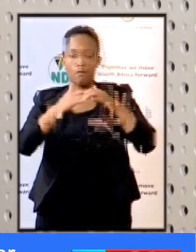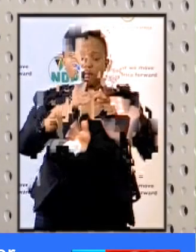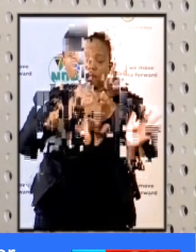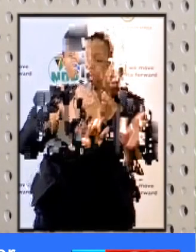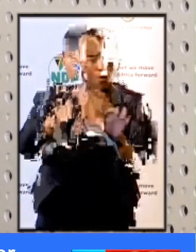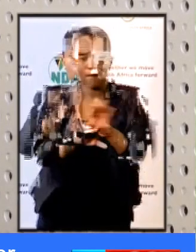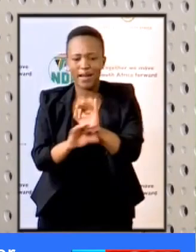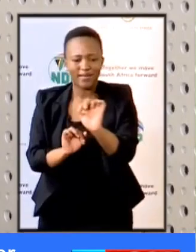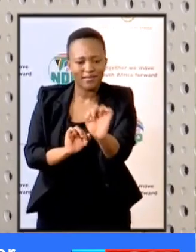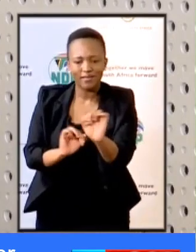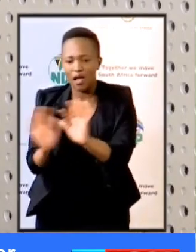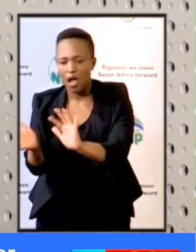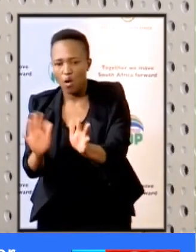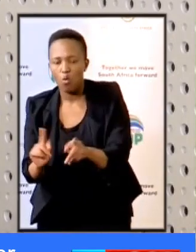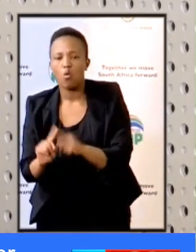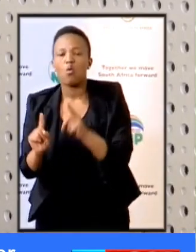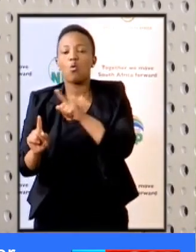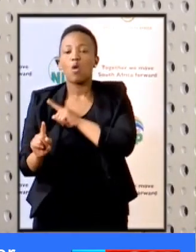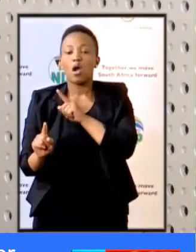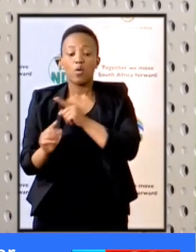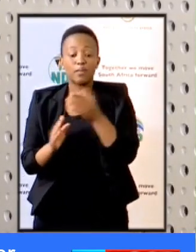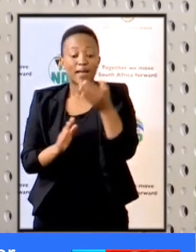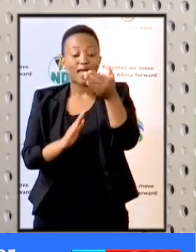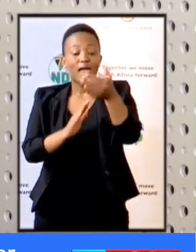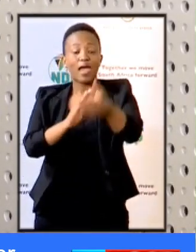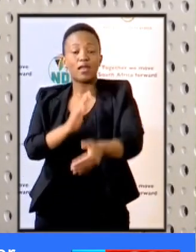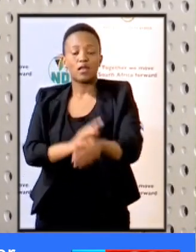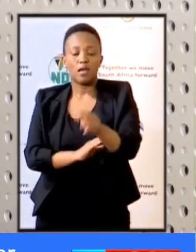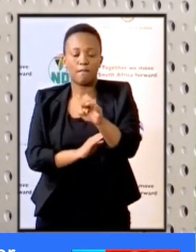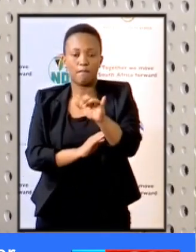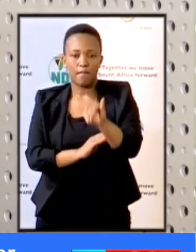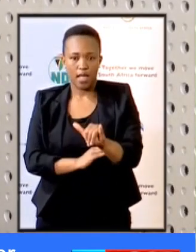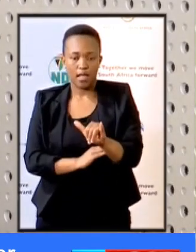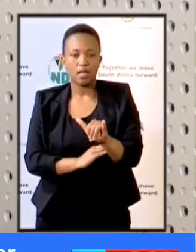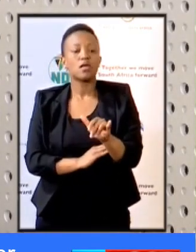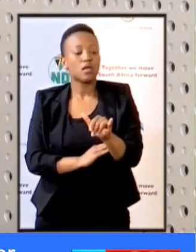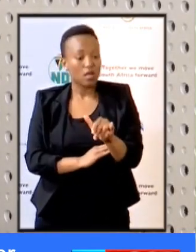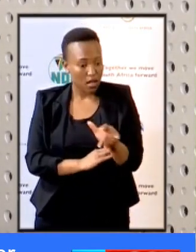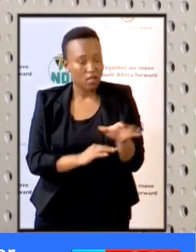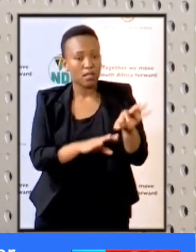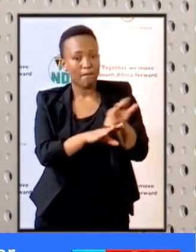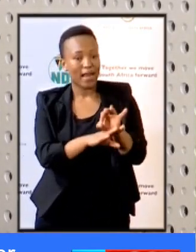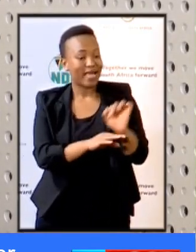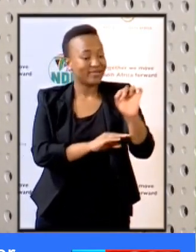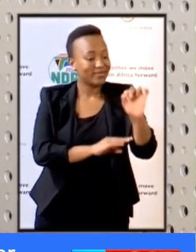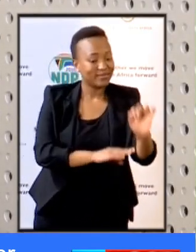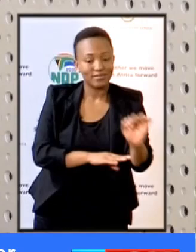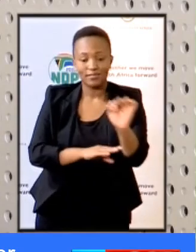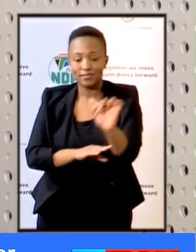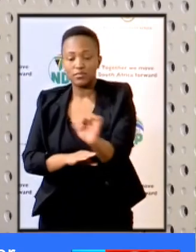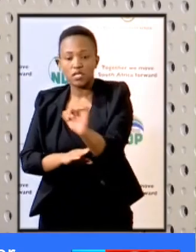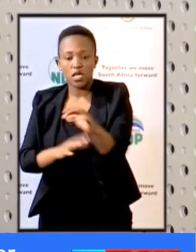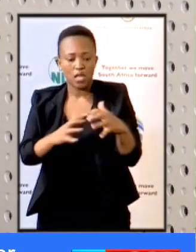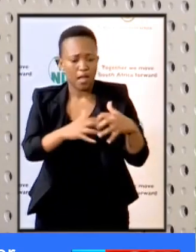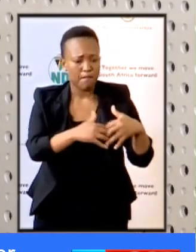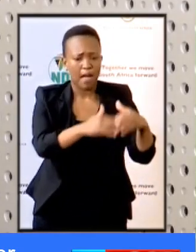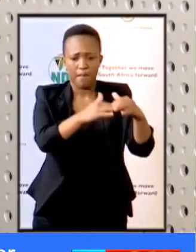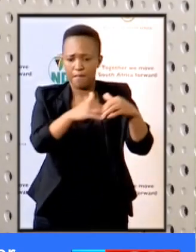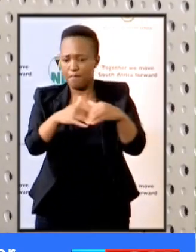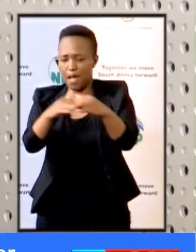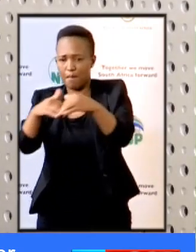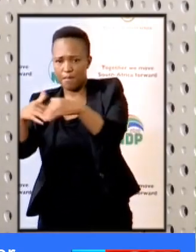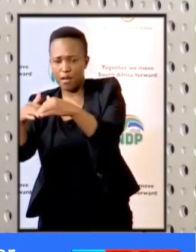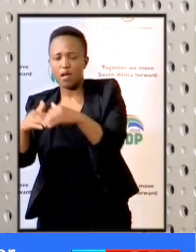time now till end of May that those plans are developed. Then we will have to look at what